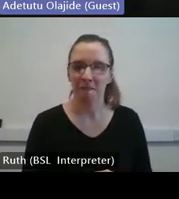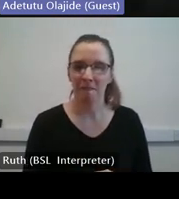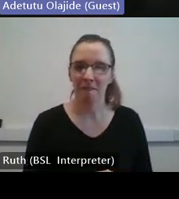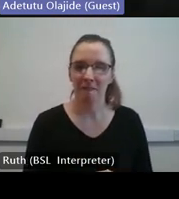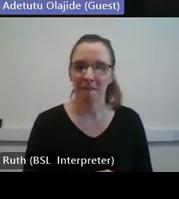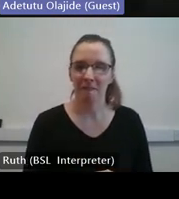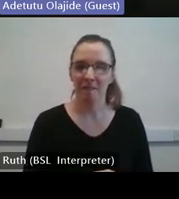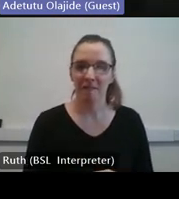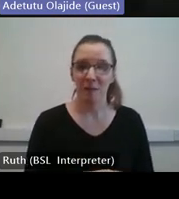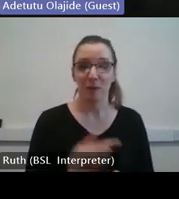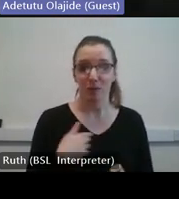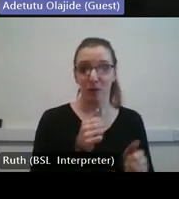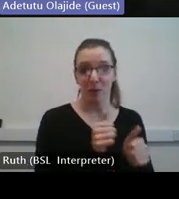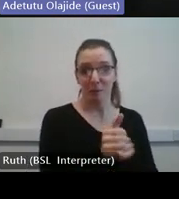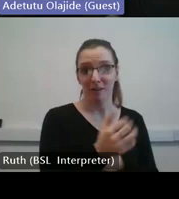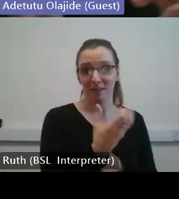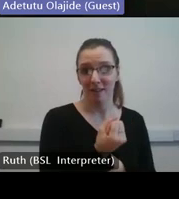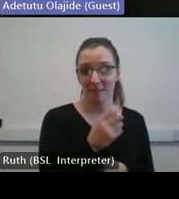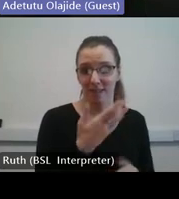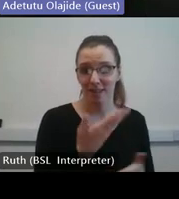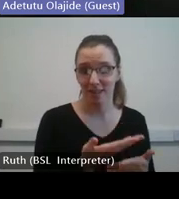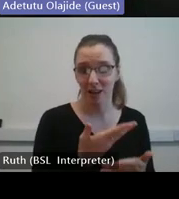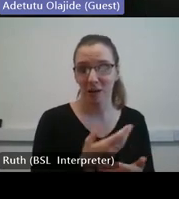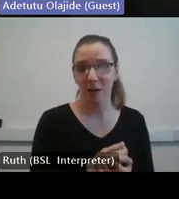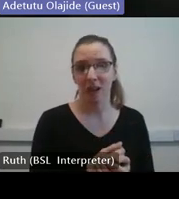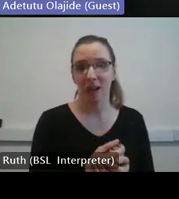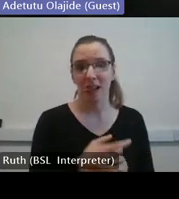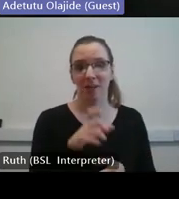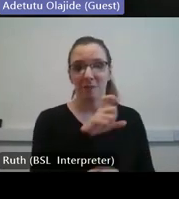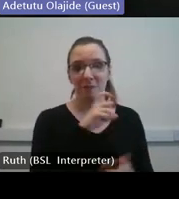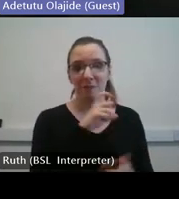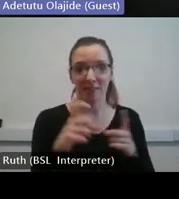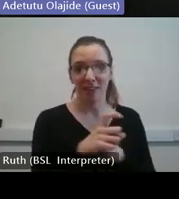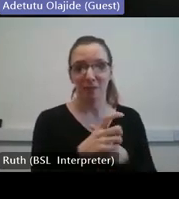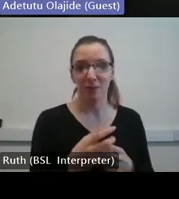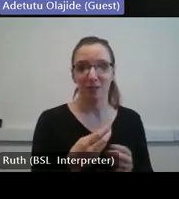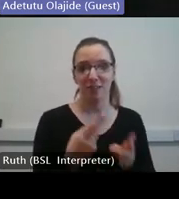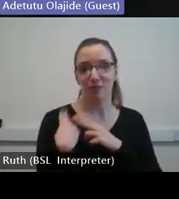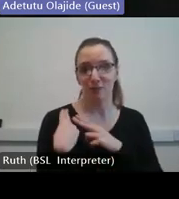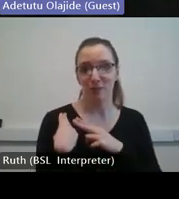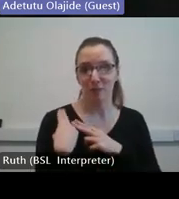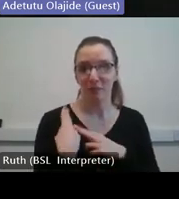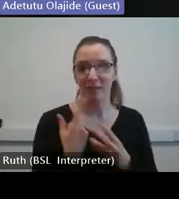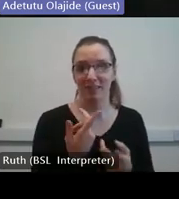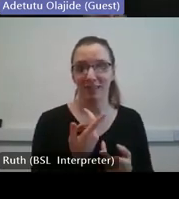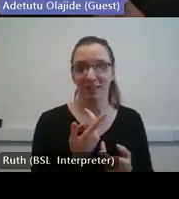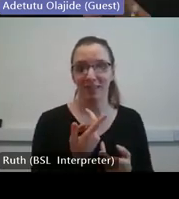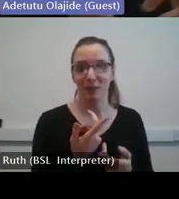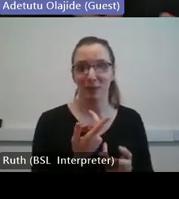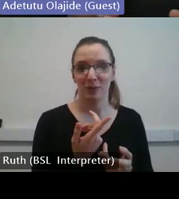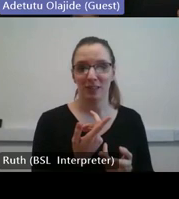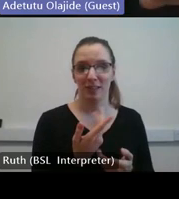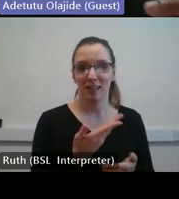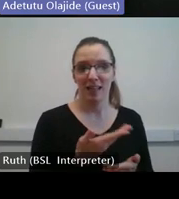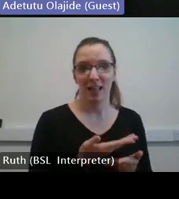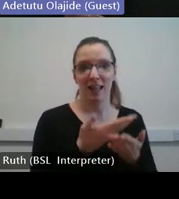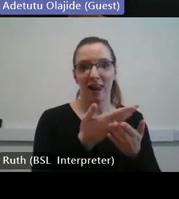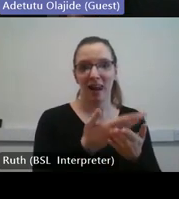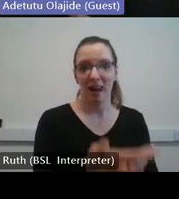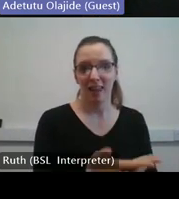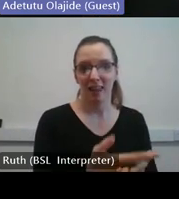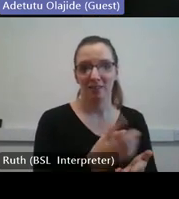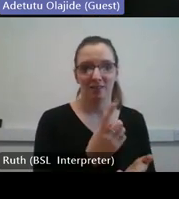there's some companies now, they're like their community social responsibility is to like give some